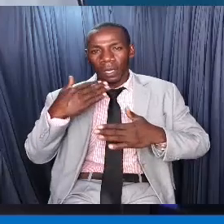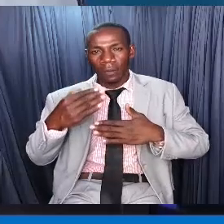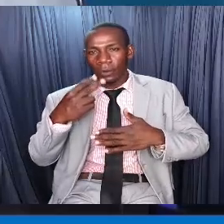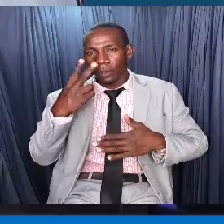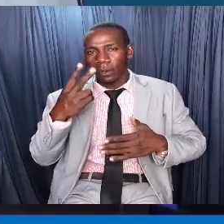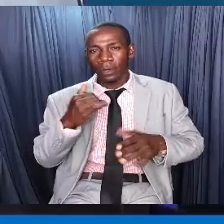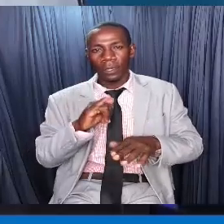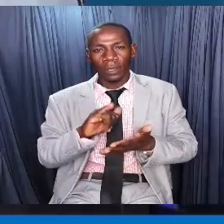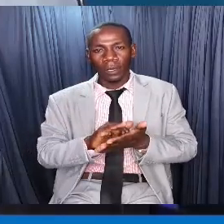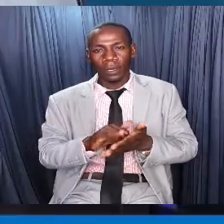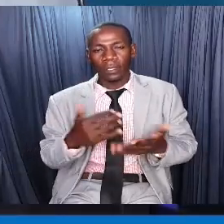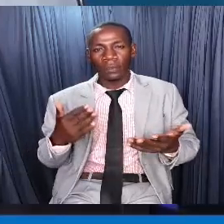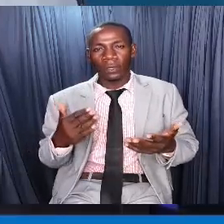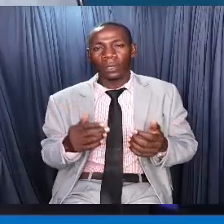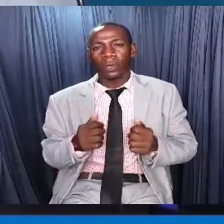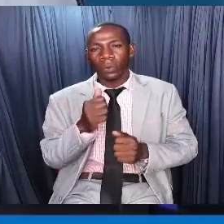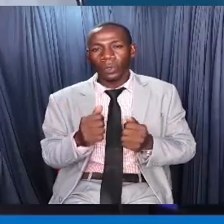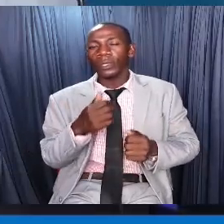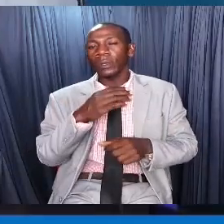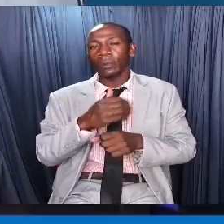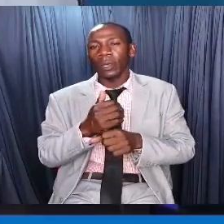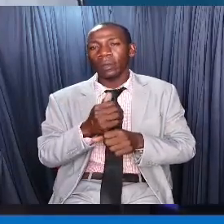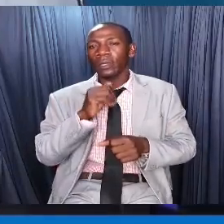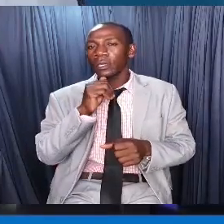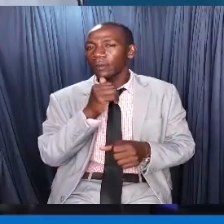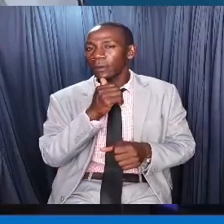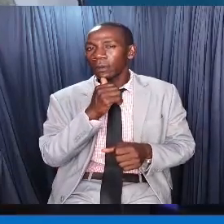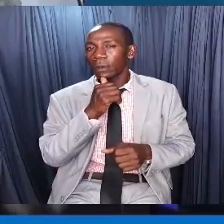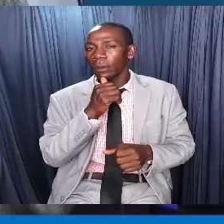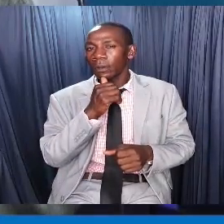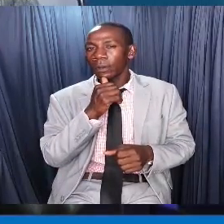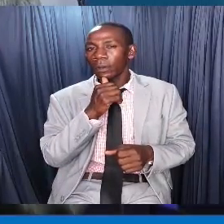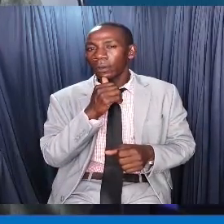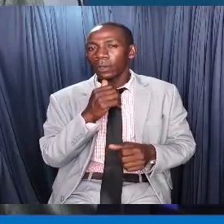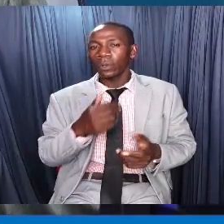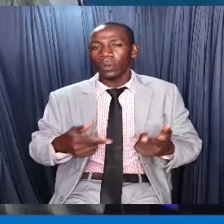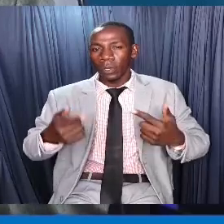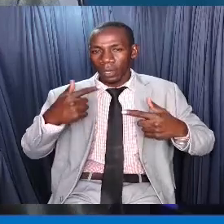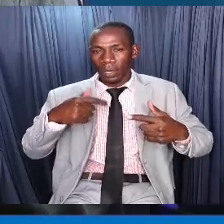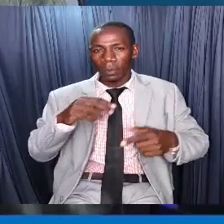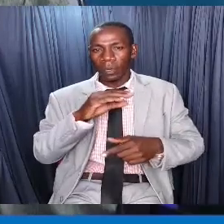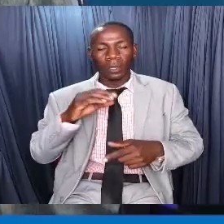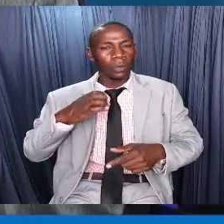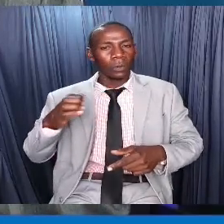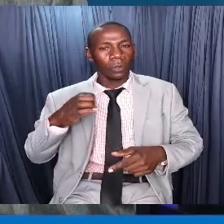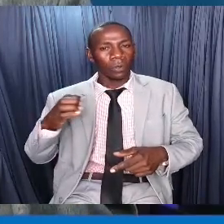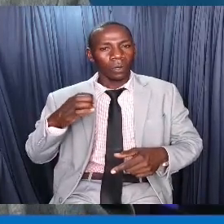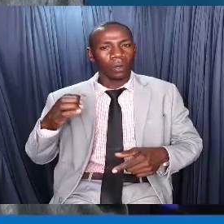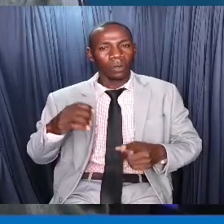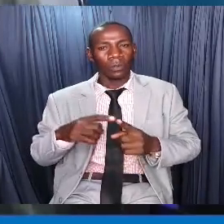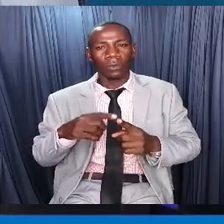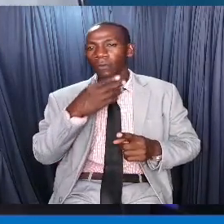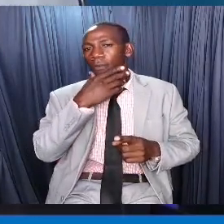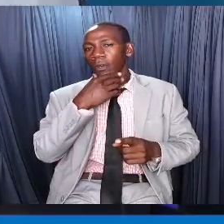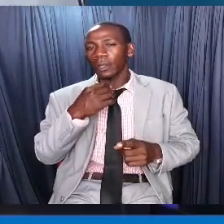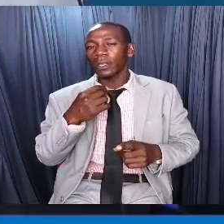kitu. Once you see. Kinachomfanya yeye anasumbuka. What is making you suffer. Sasa anakuja kubisha mlango. Now you come and knock on the door. Kwa baba. To the father's